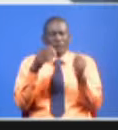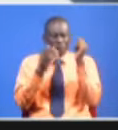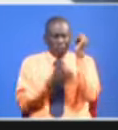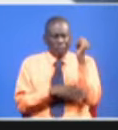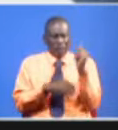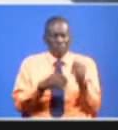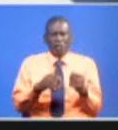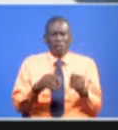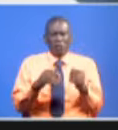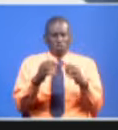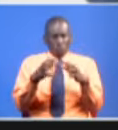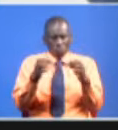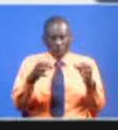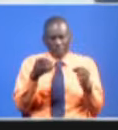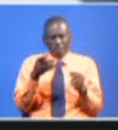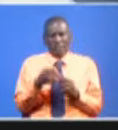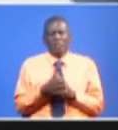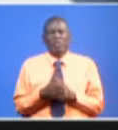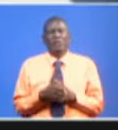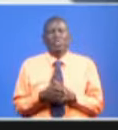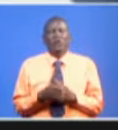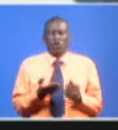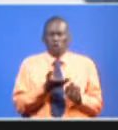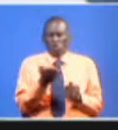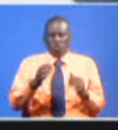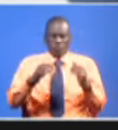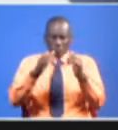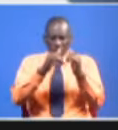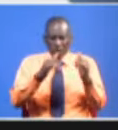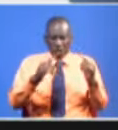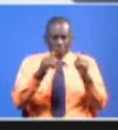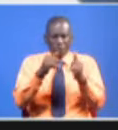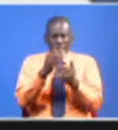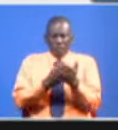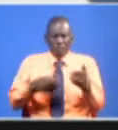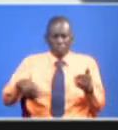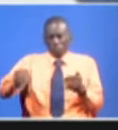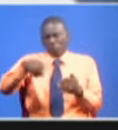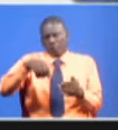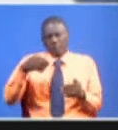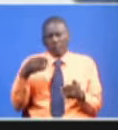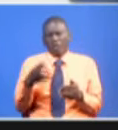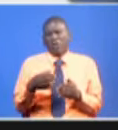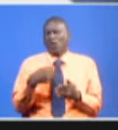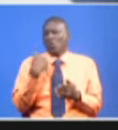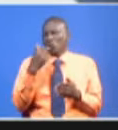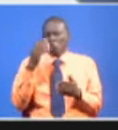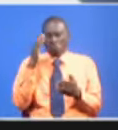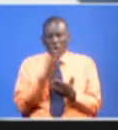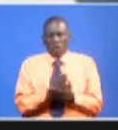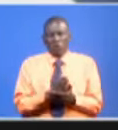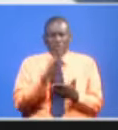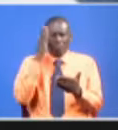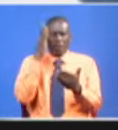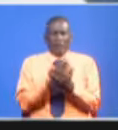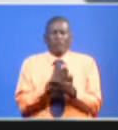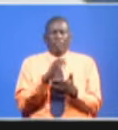propaganda, because in both camps, there were some of us, who actually believed